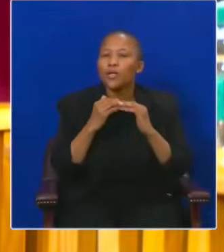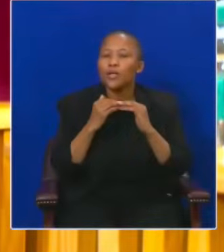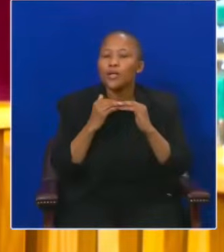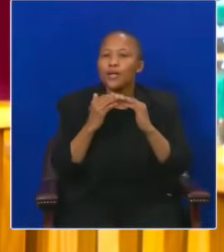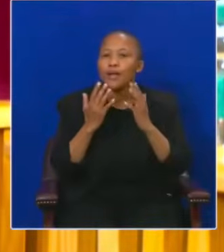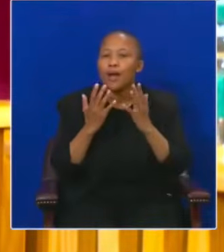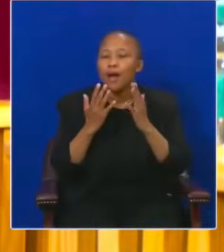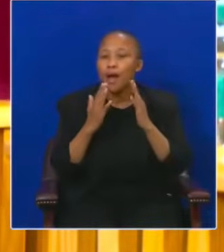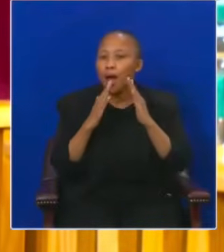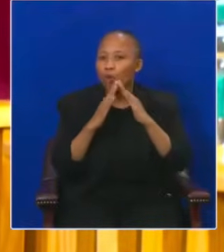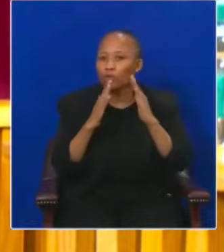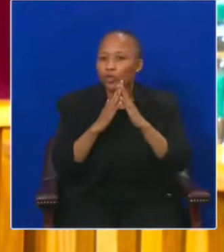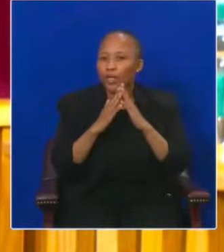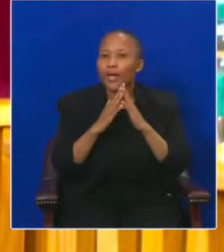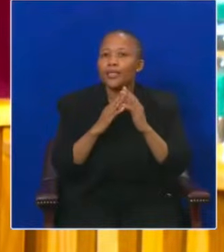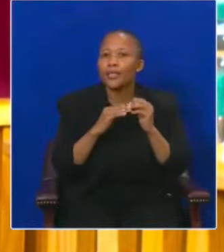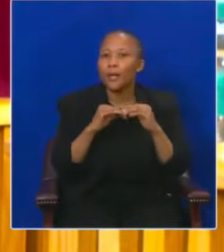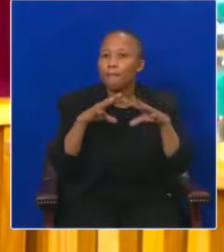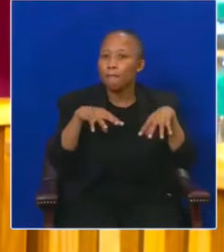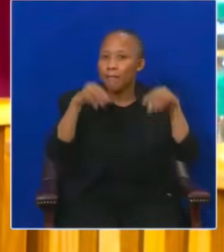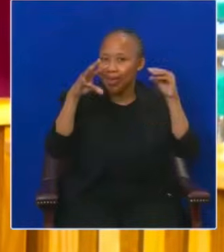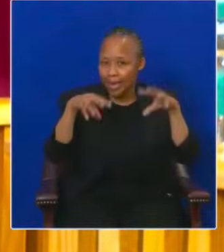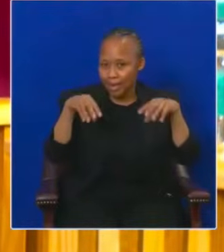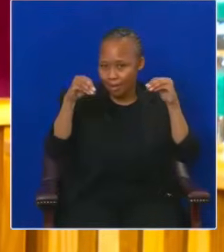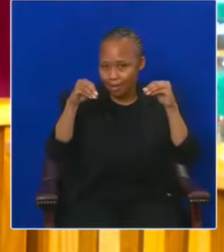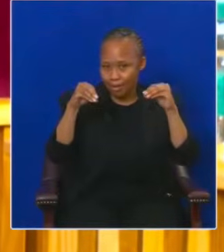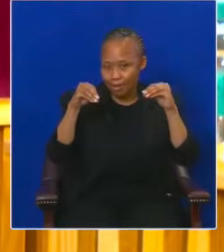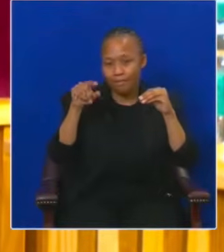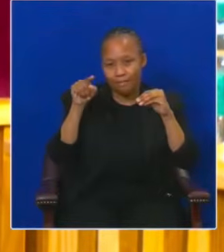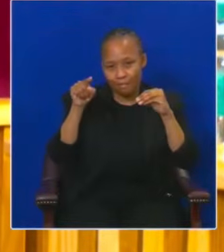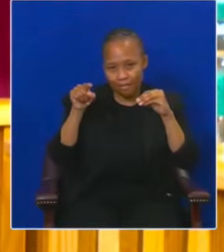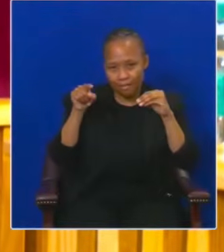whereby General Khan would